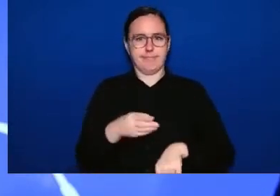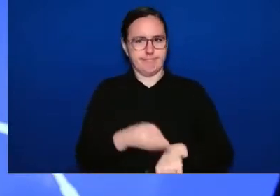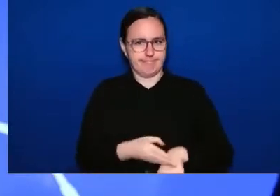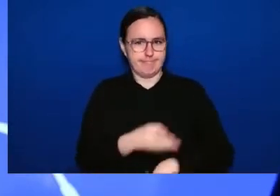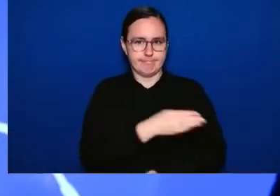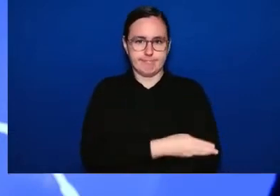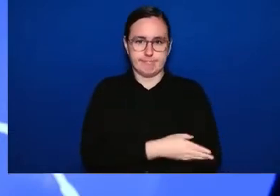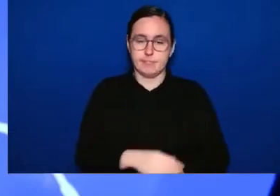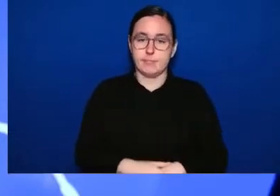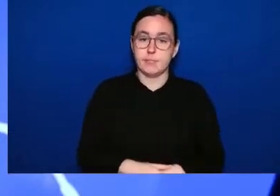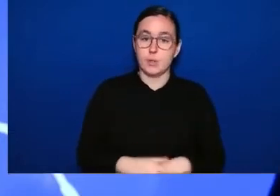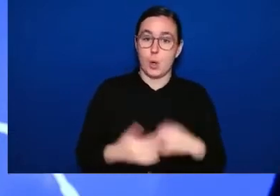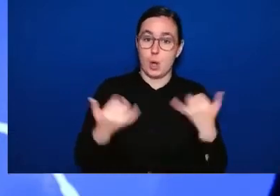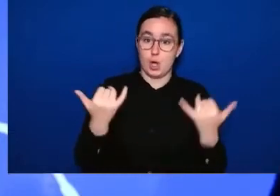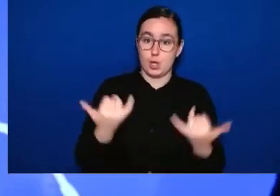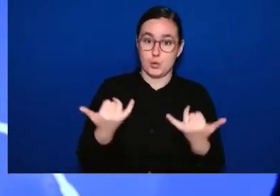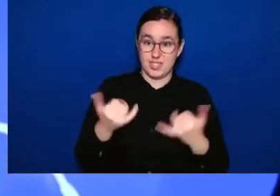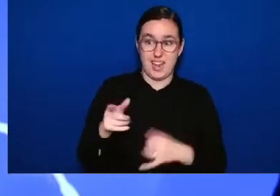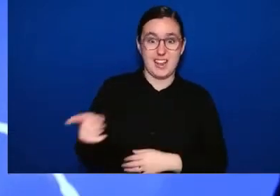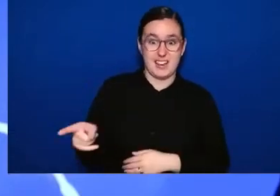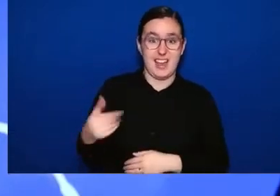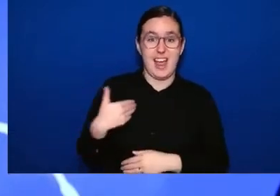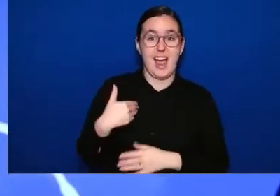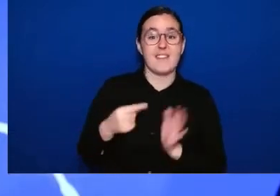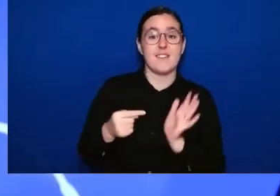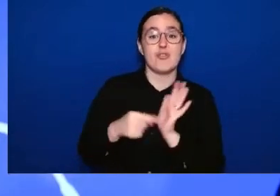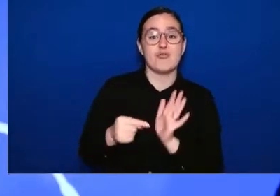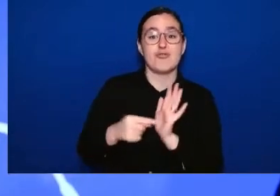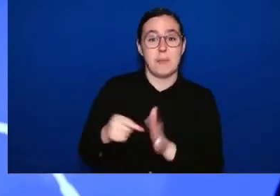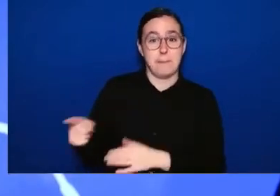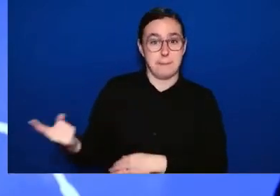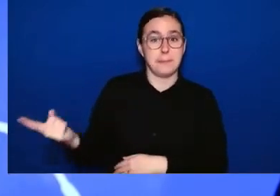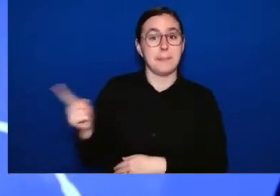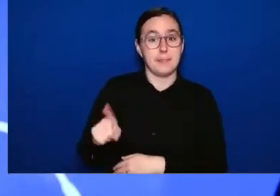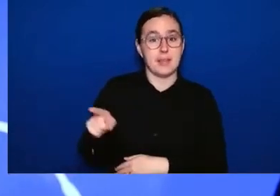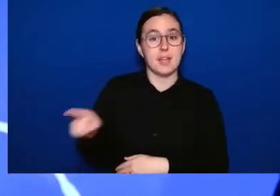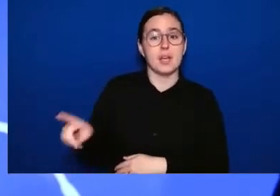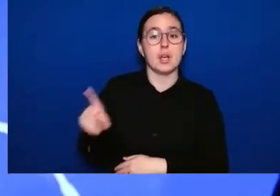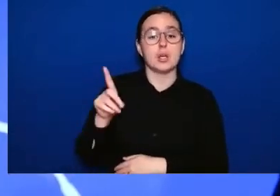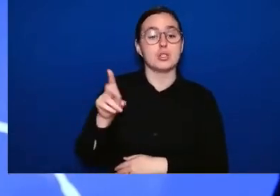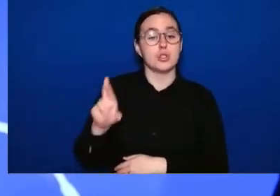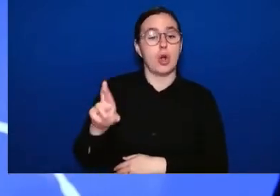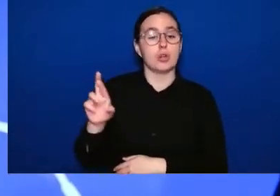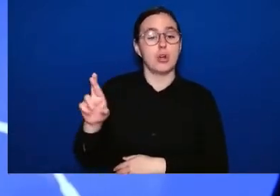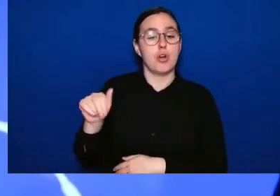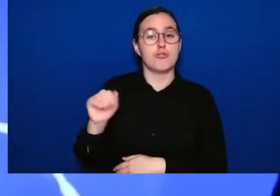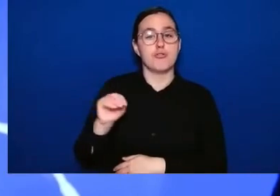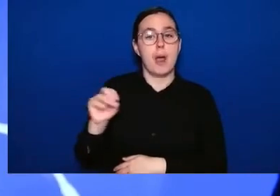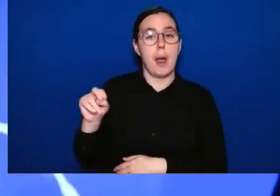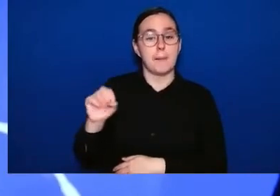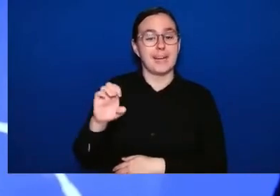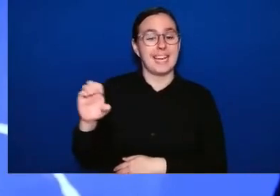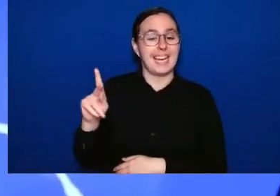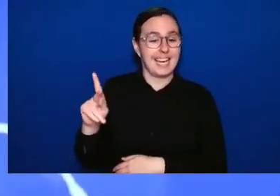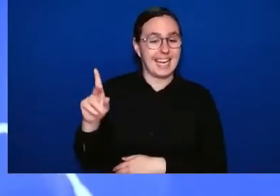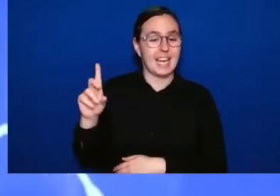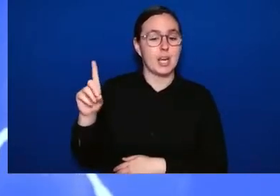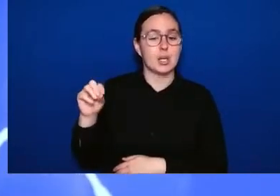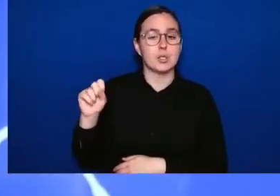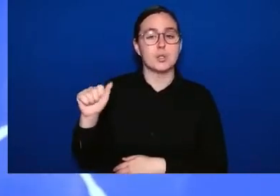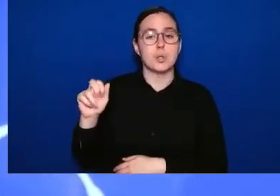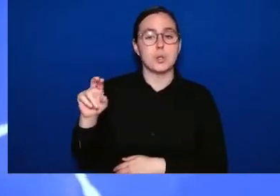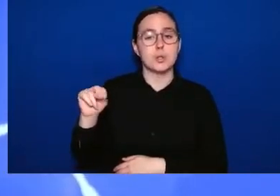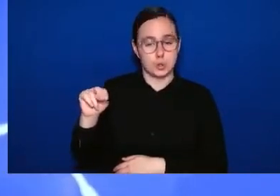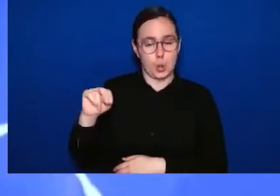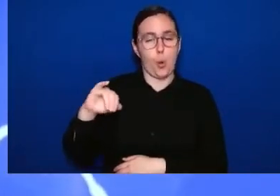we've had a few announcements recently, is Dr. Ramnik Dosanjh. I wanted to introduce her now to say a few words. Dr. Dosanjh.